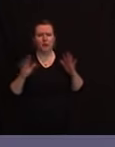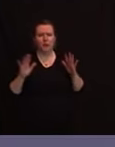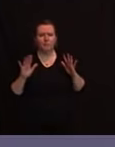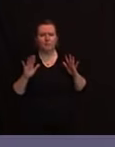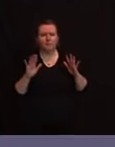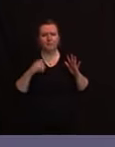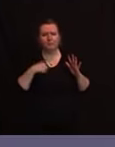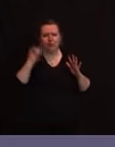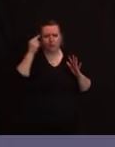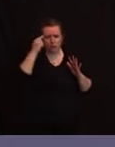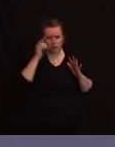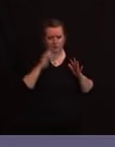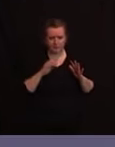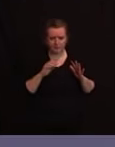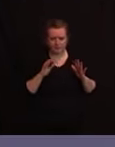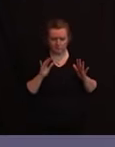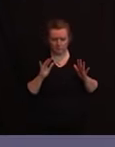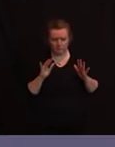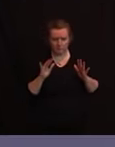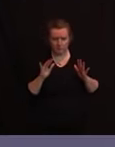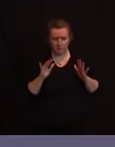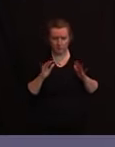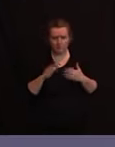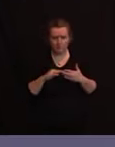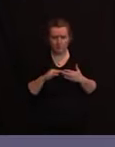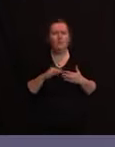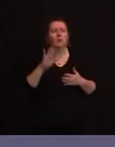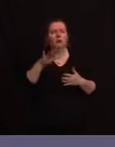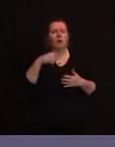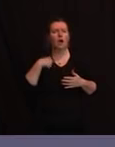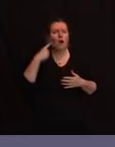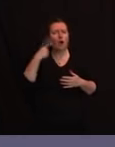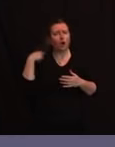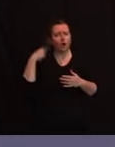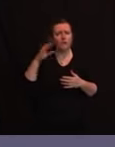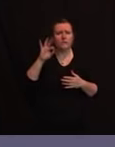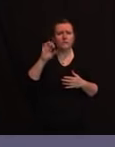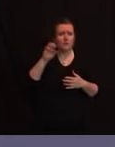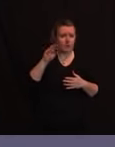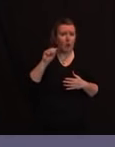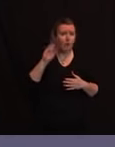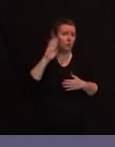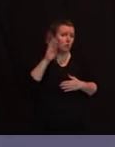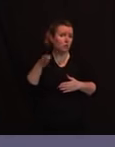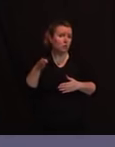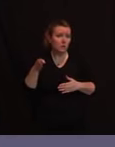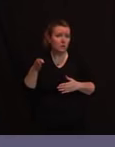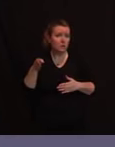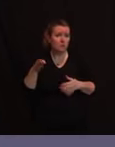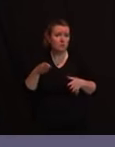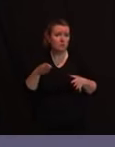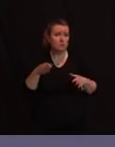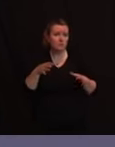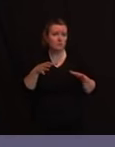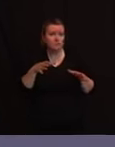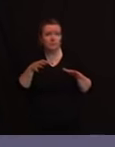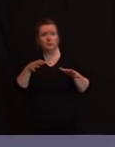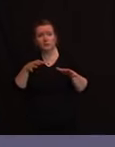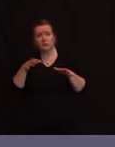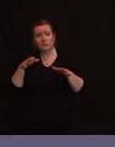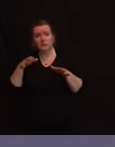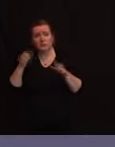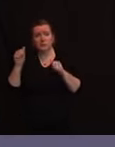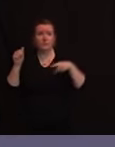several days, where we were hearing that FEMA may be pulling out of our 2 testing sites this Friday.